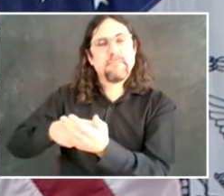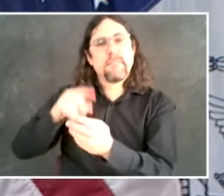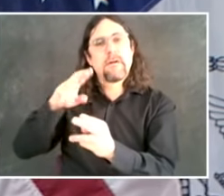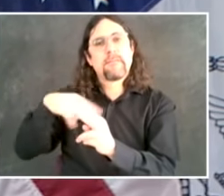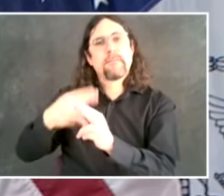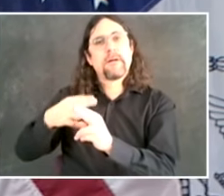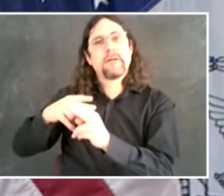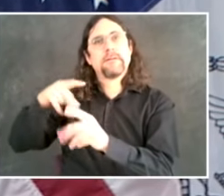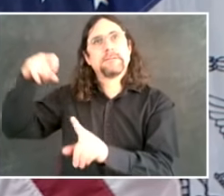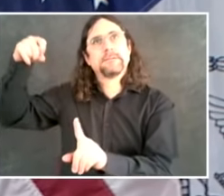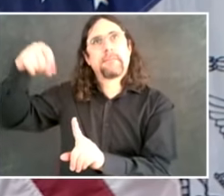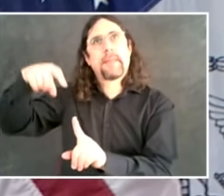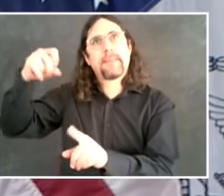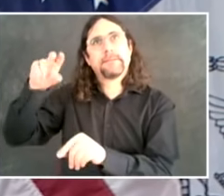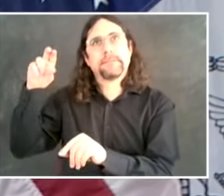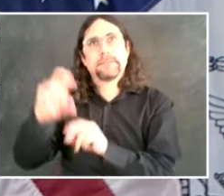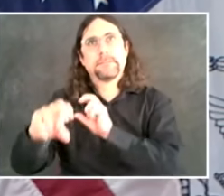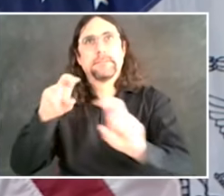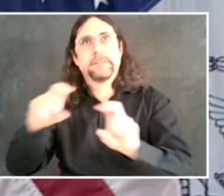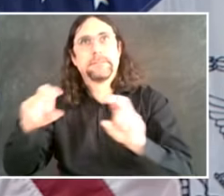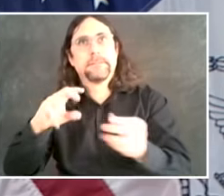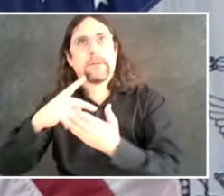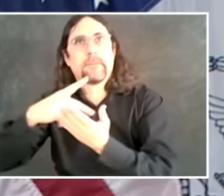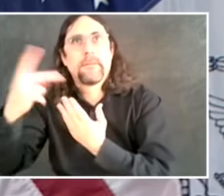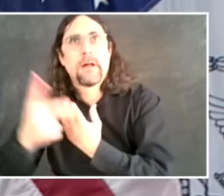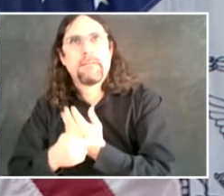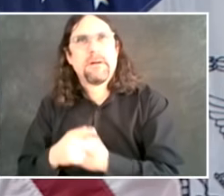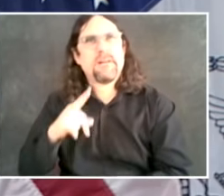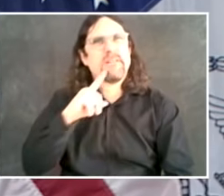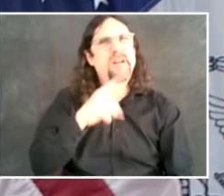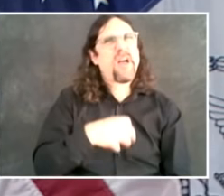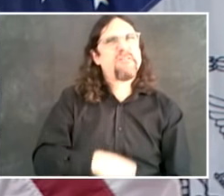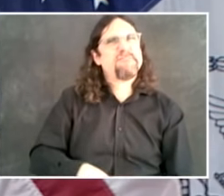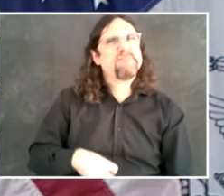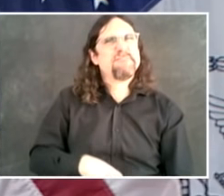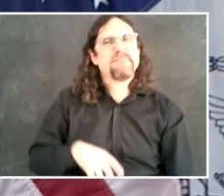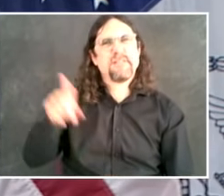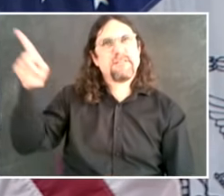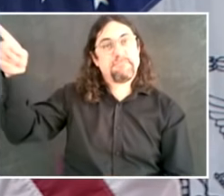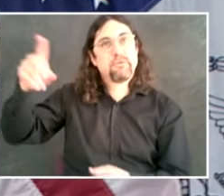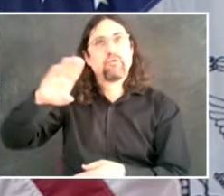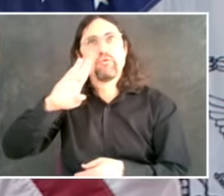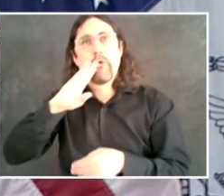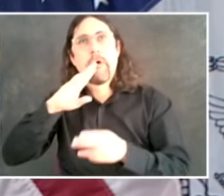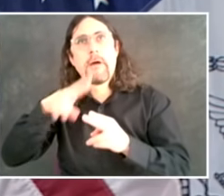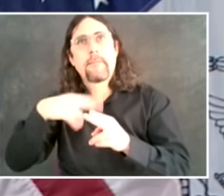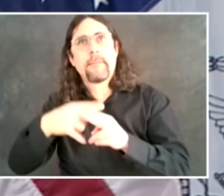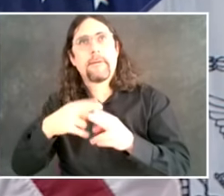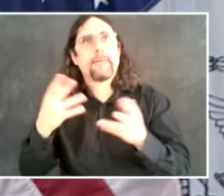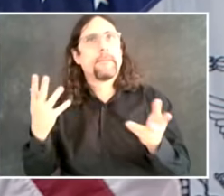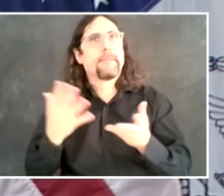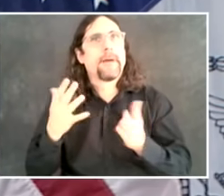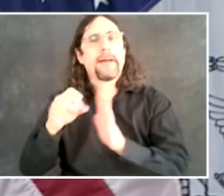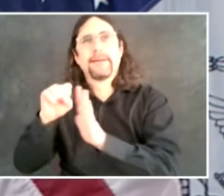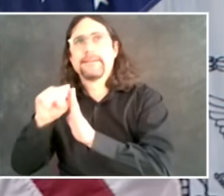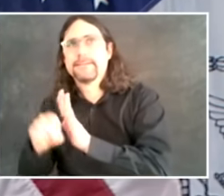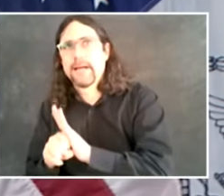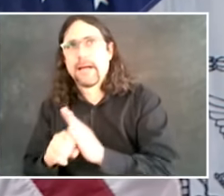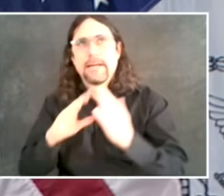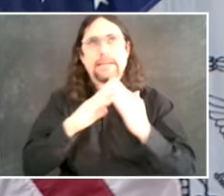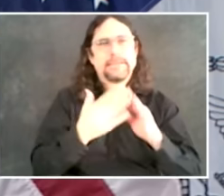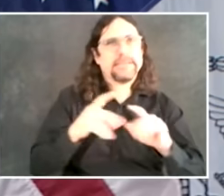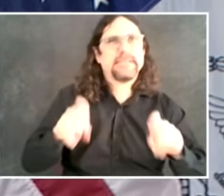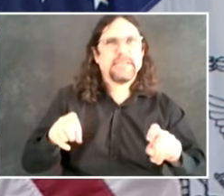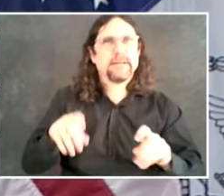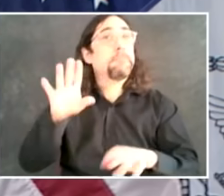City and all cities and states back on their feet. Yesterday morning, he says, well, everything appears to be happening